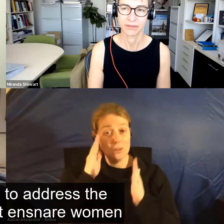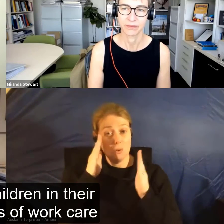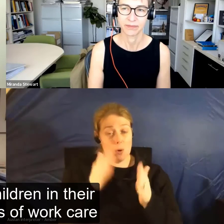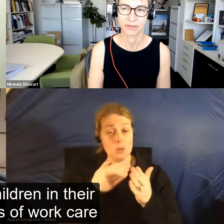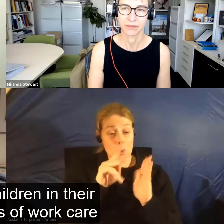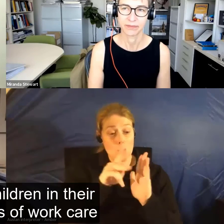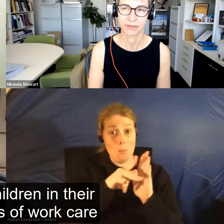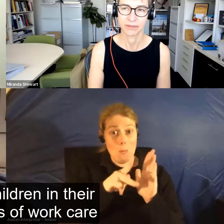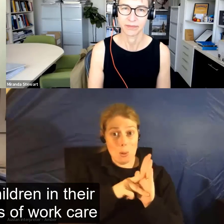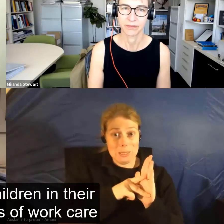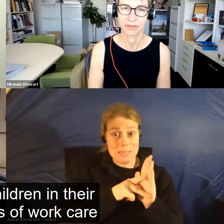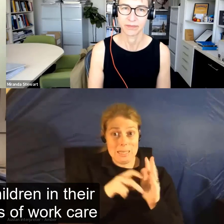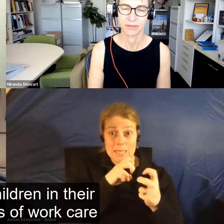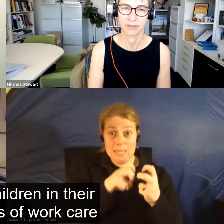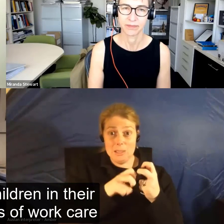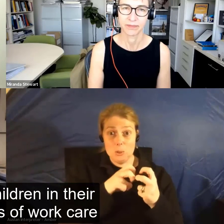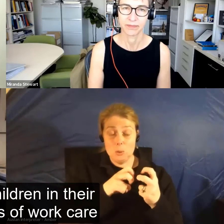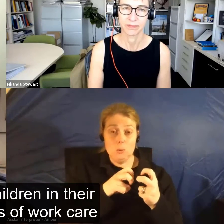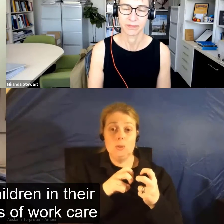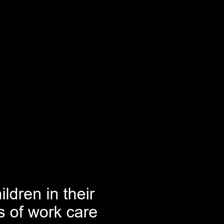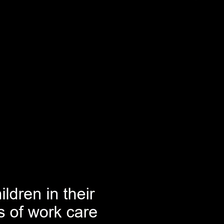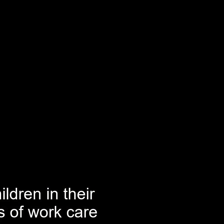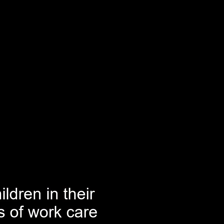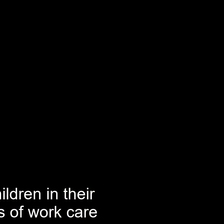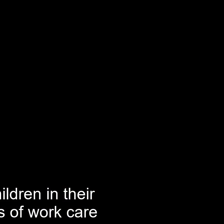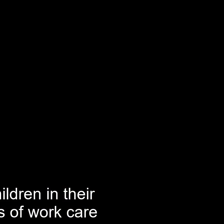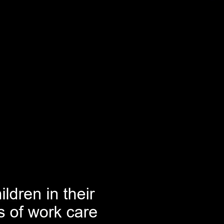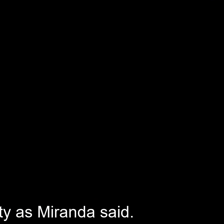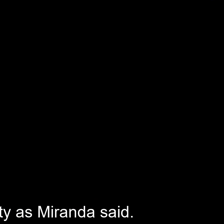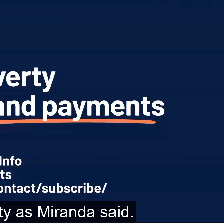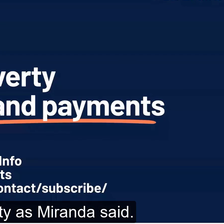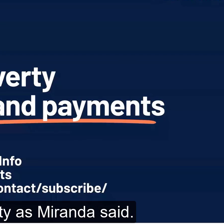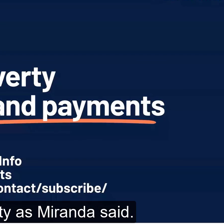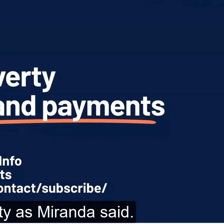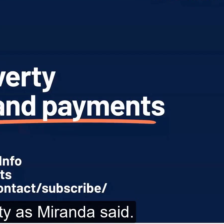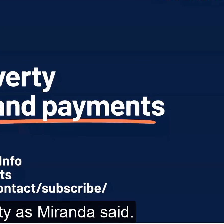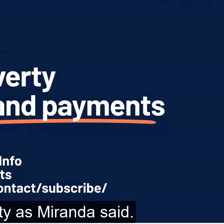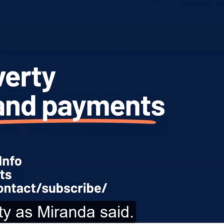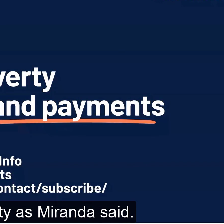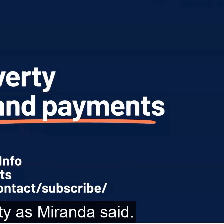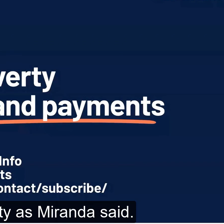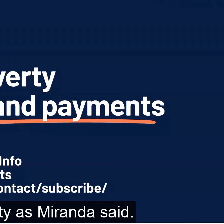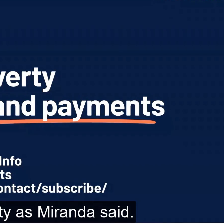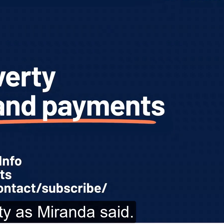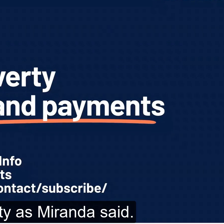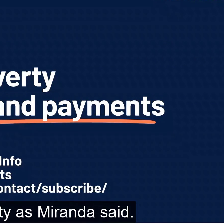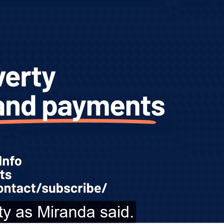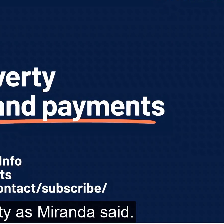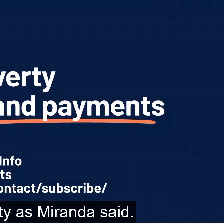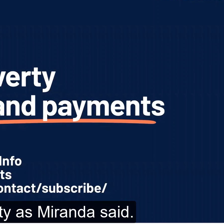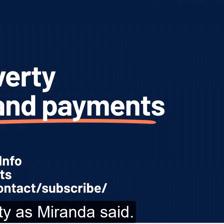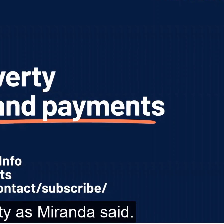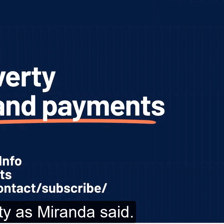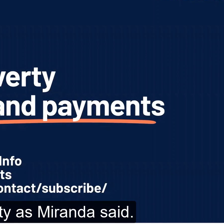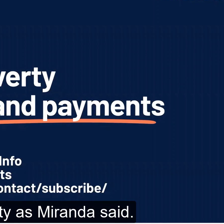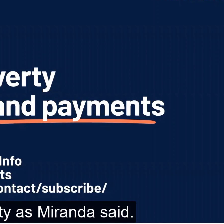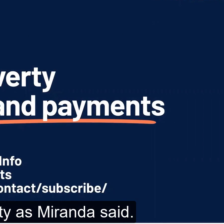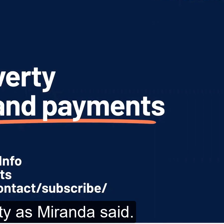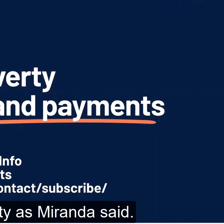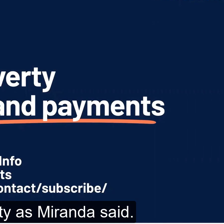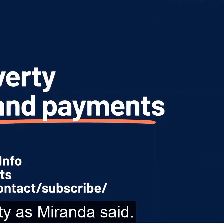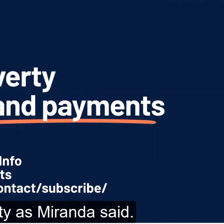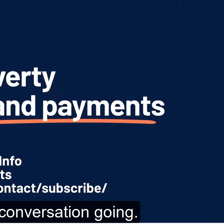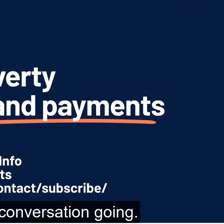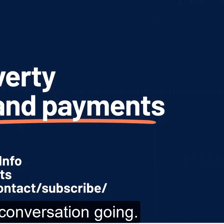women and their children in the intersections of work, care and social security, as